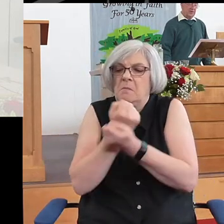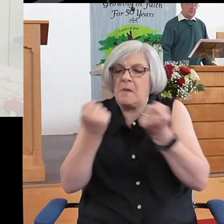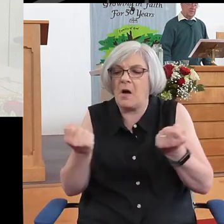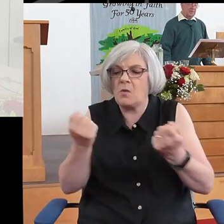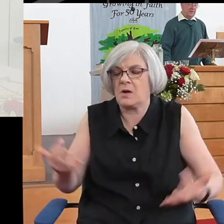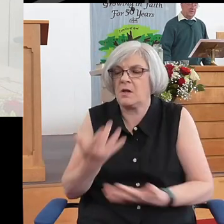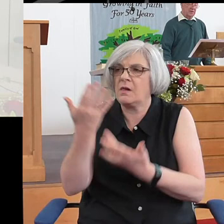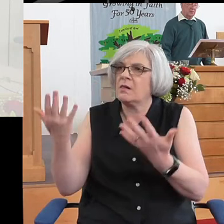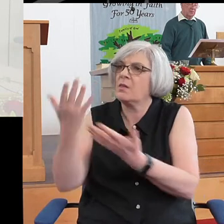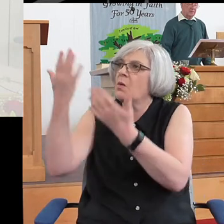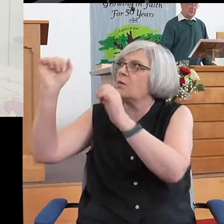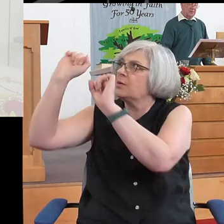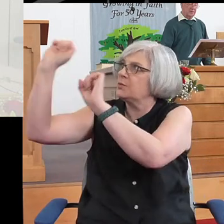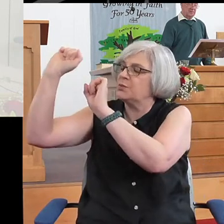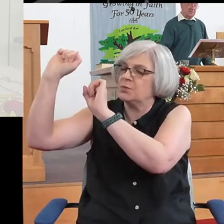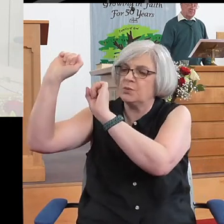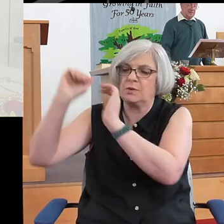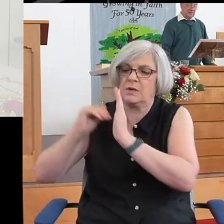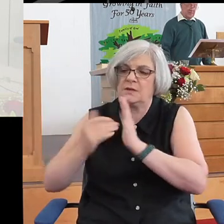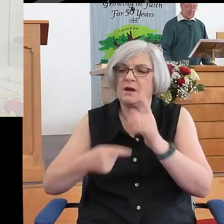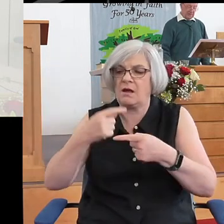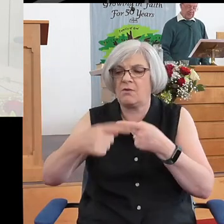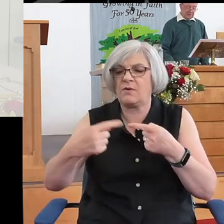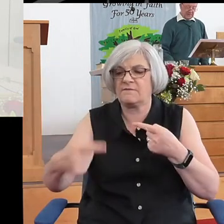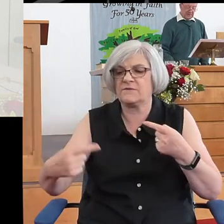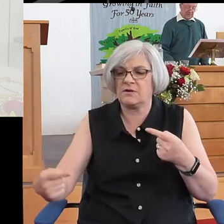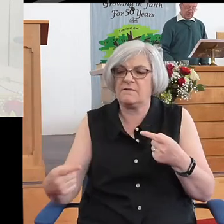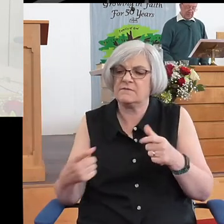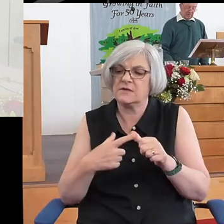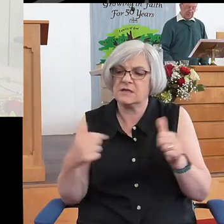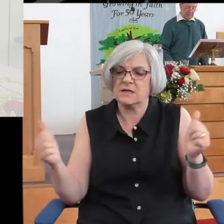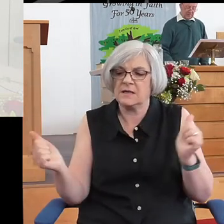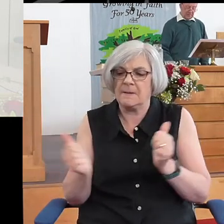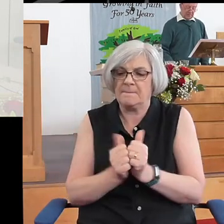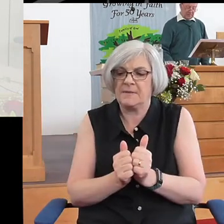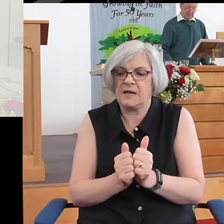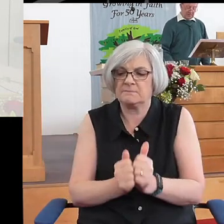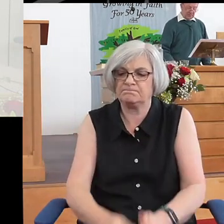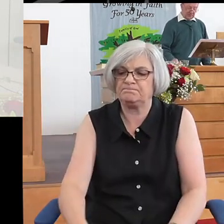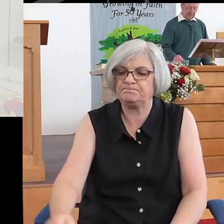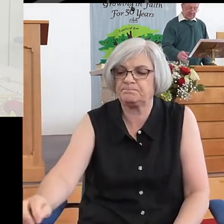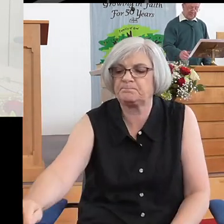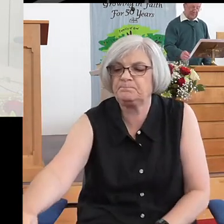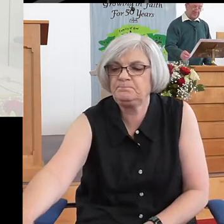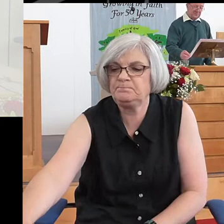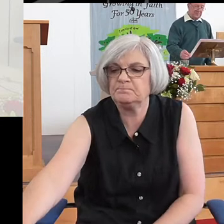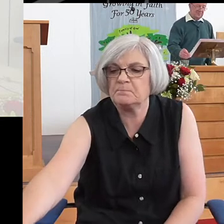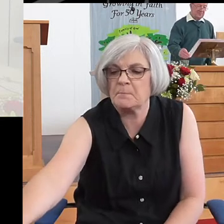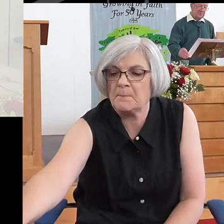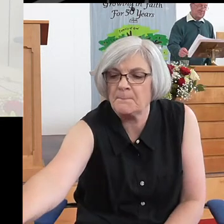the power, and the glory are yours, now and forever. Amen.